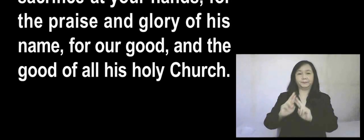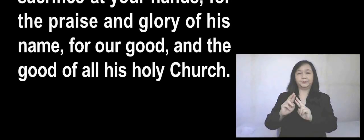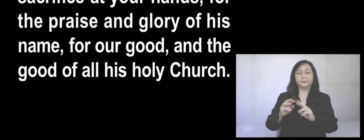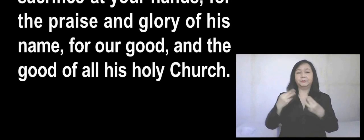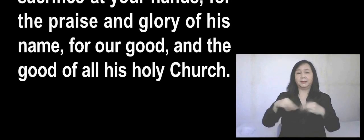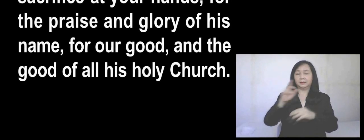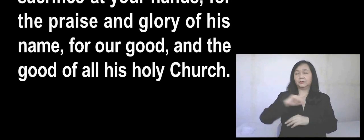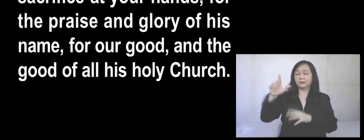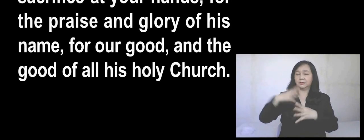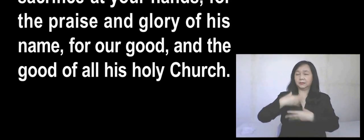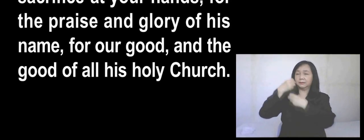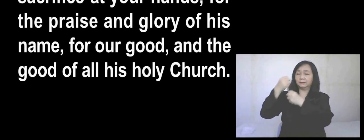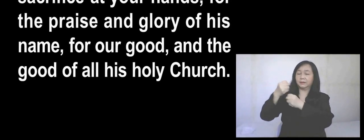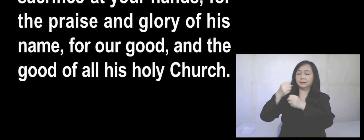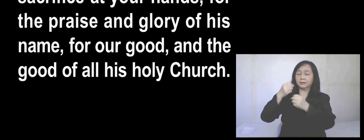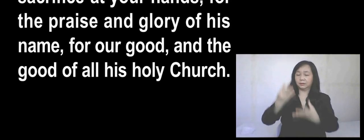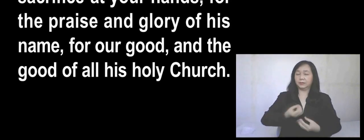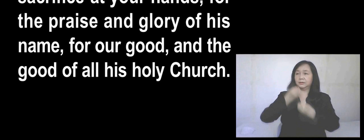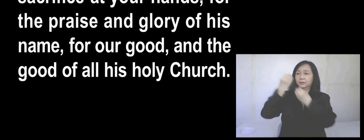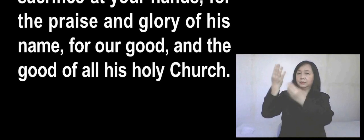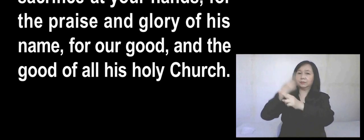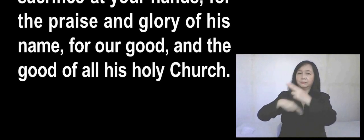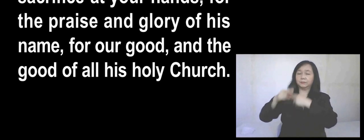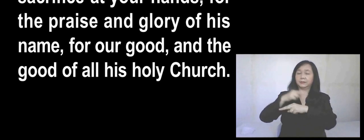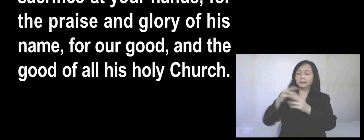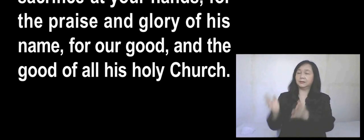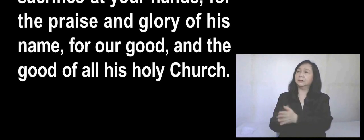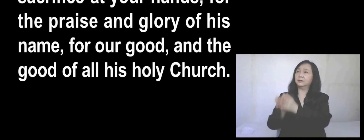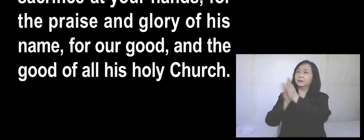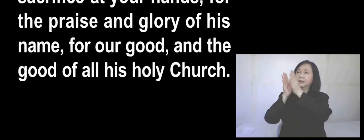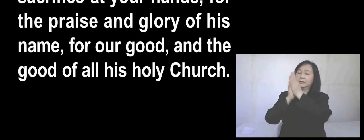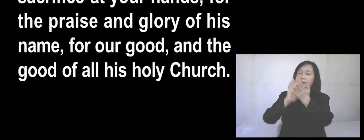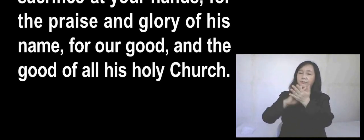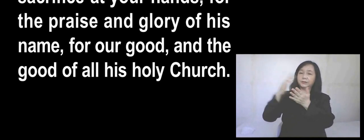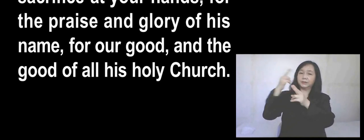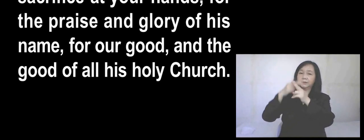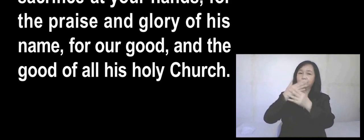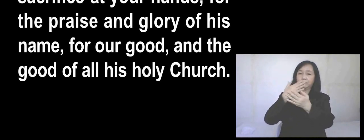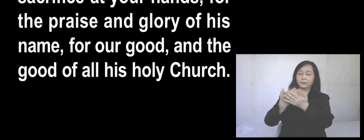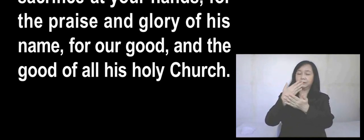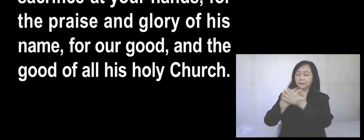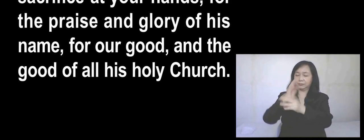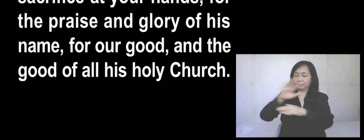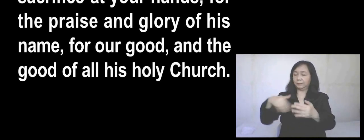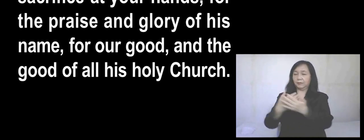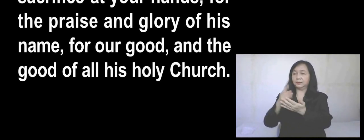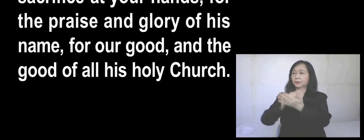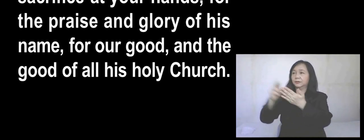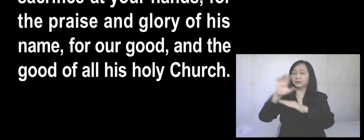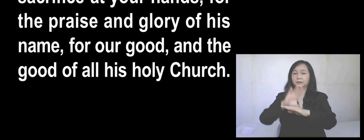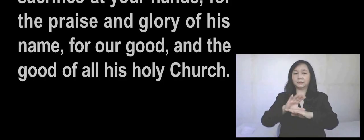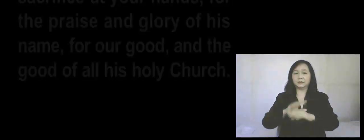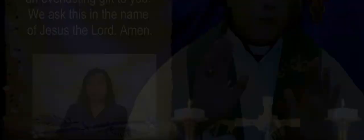May the Lord accept the sacrifice at your hands, for the praise and glory of His name, for our good and the good of all His